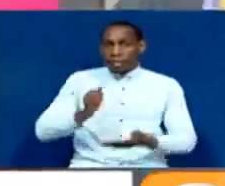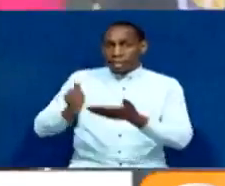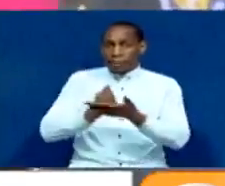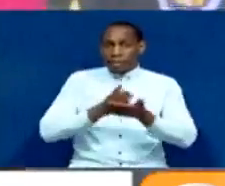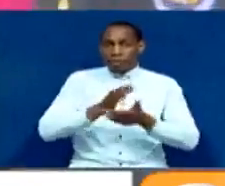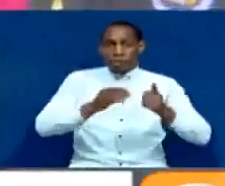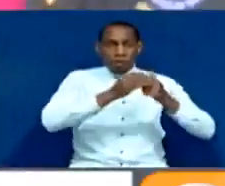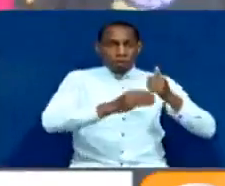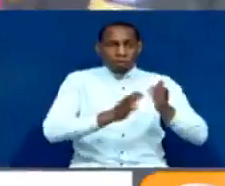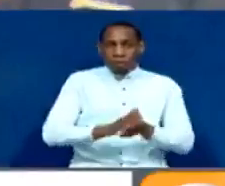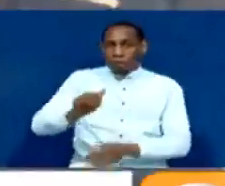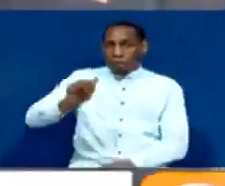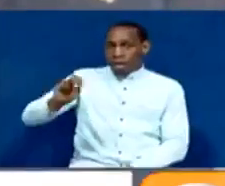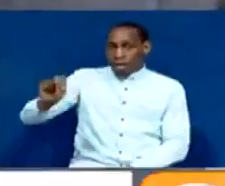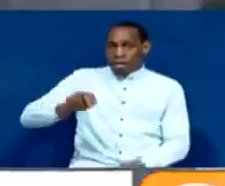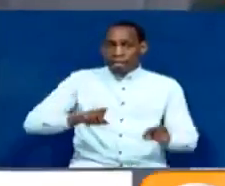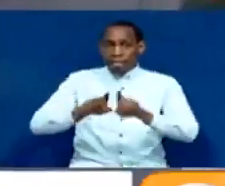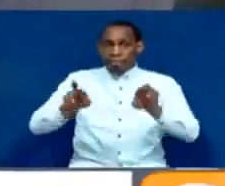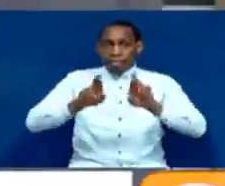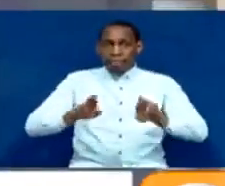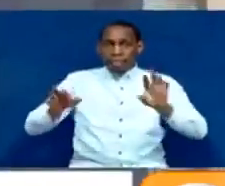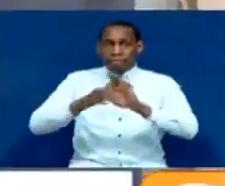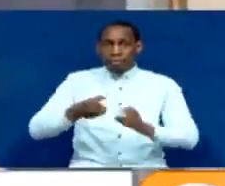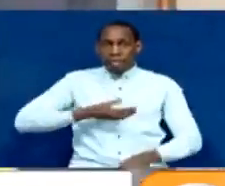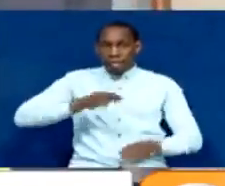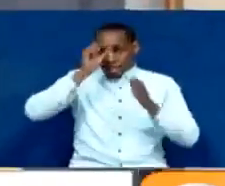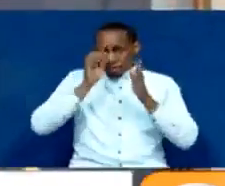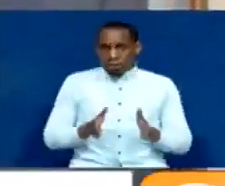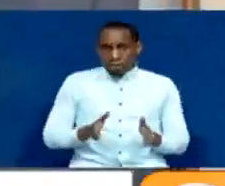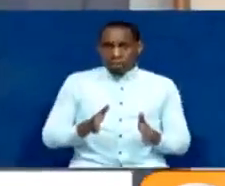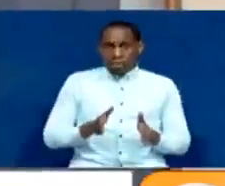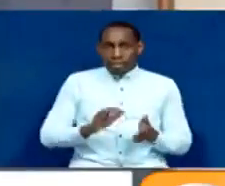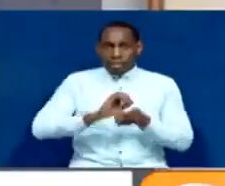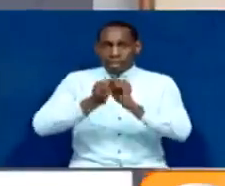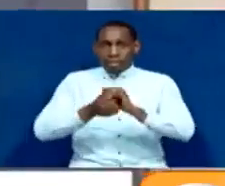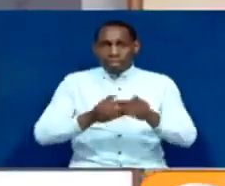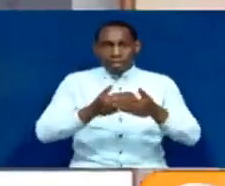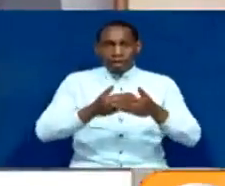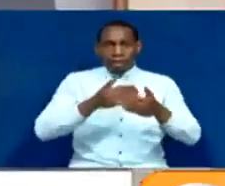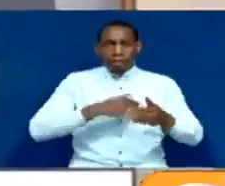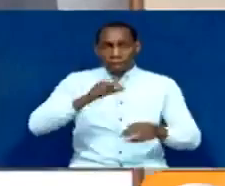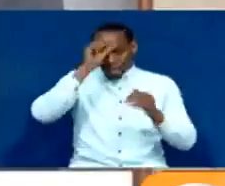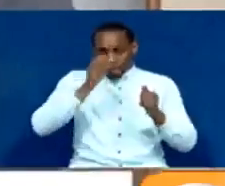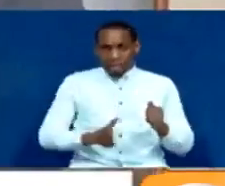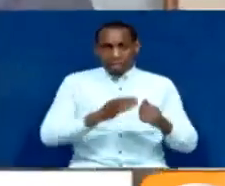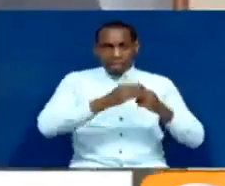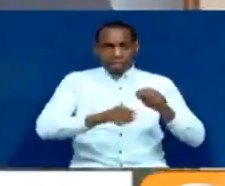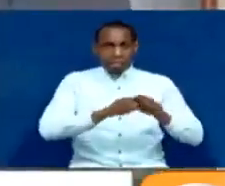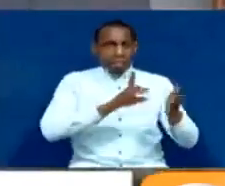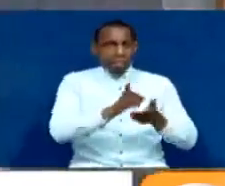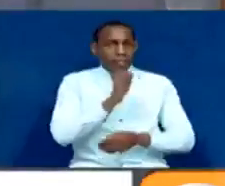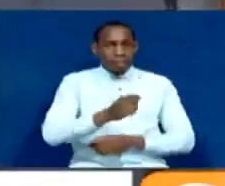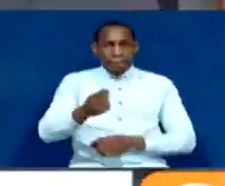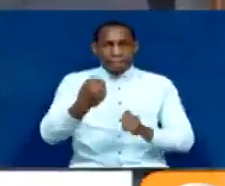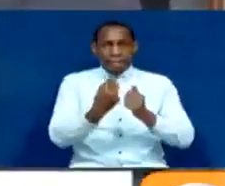appointed by Sonko. Kananu is also set to join the Council of Governors to replace former Governor Mike Sonko, who was ousted